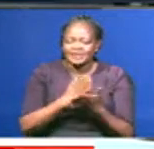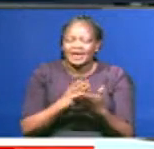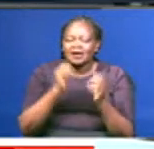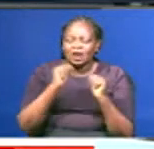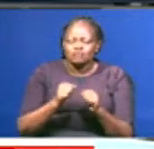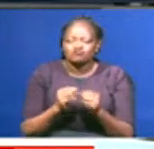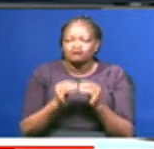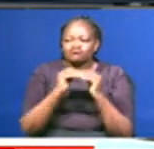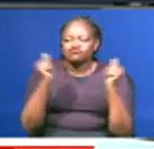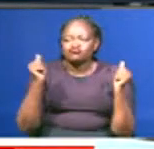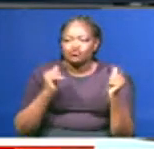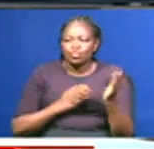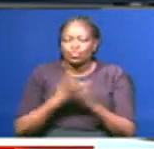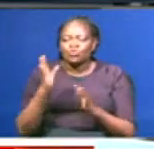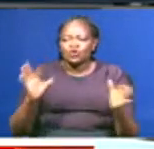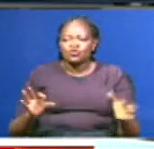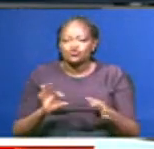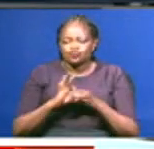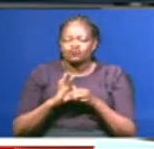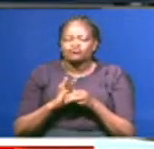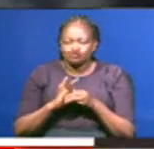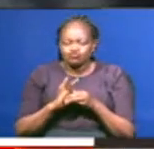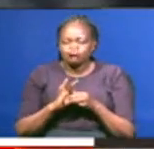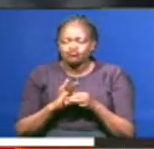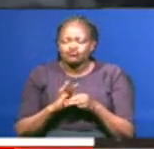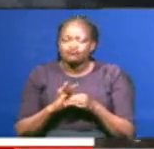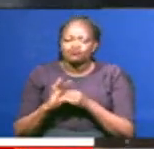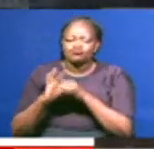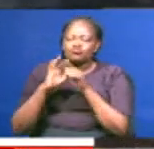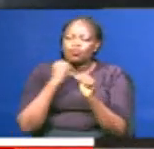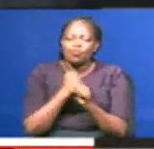bridged through a joint venture. Here's that report.